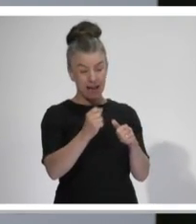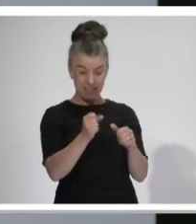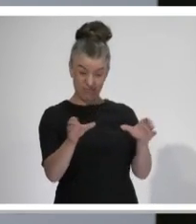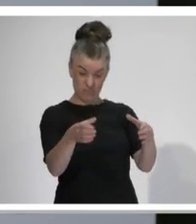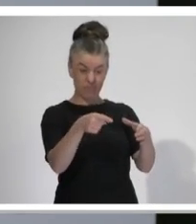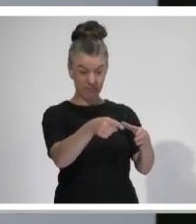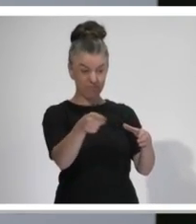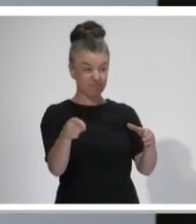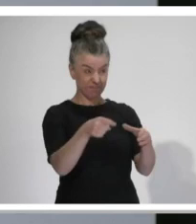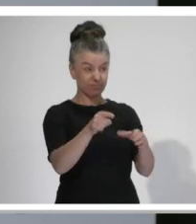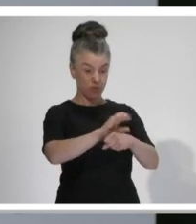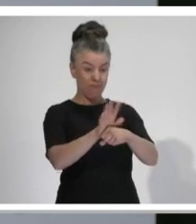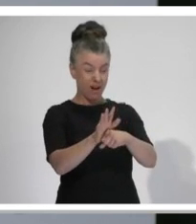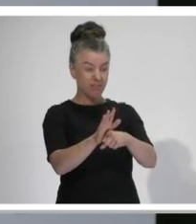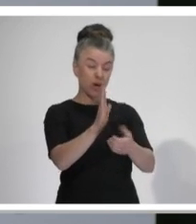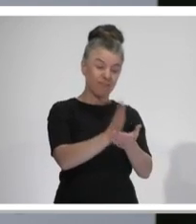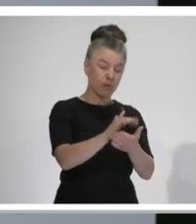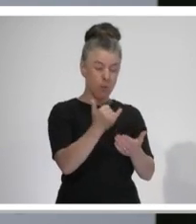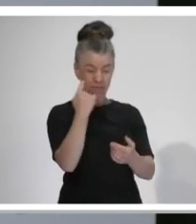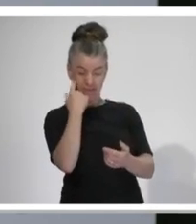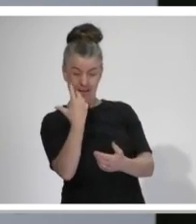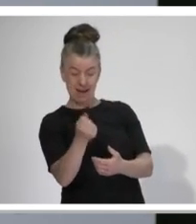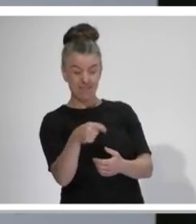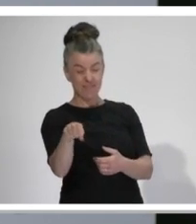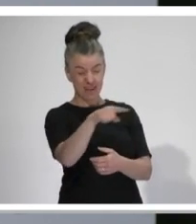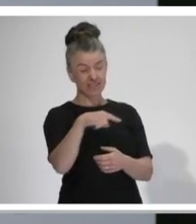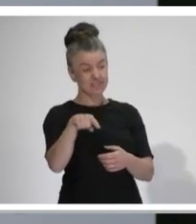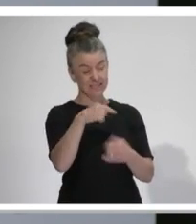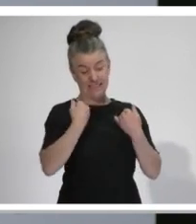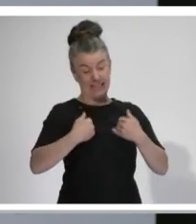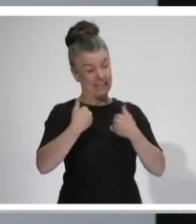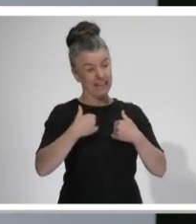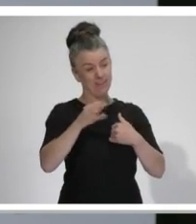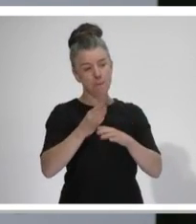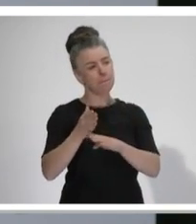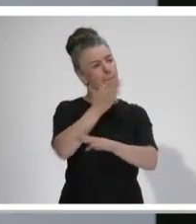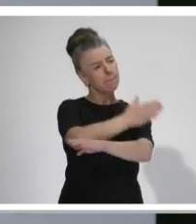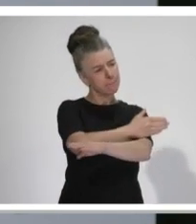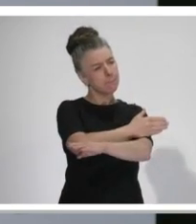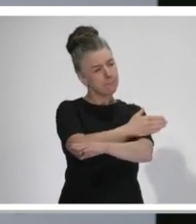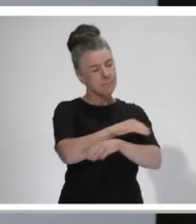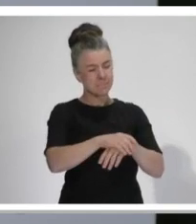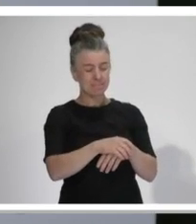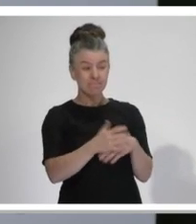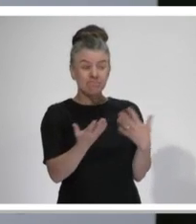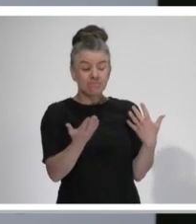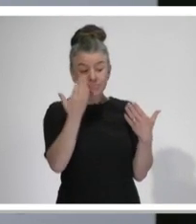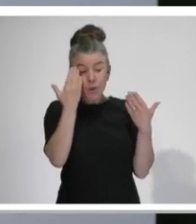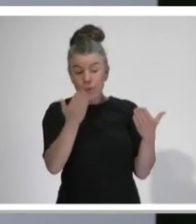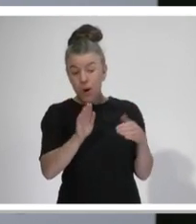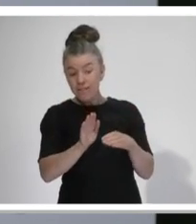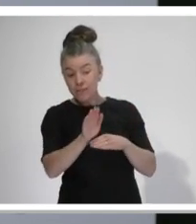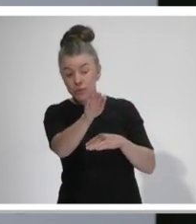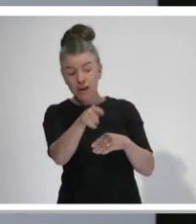group who have been frail and vulnerable from the outset, and we just can't predict, or we